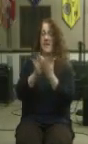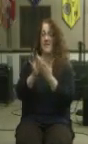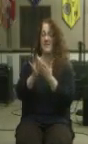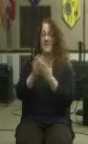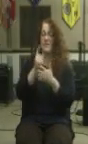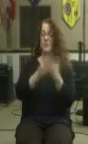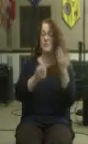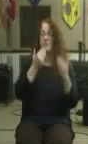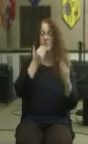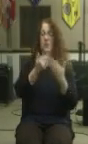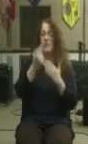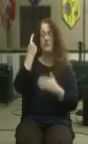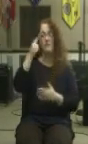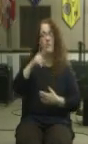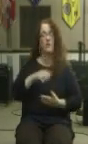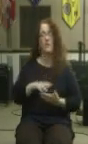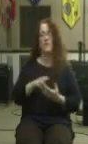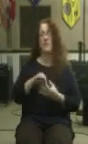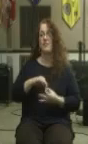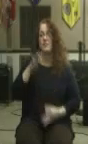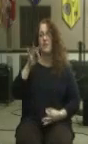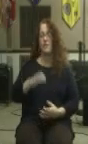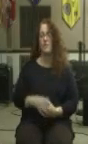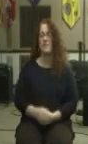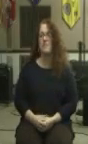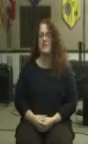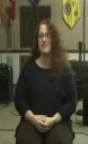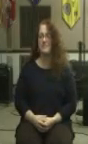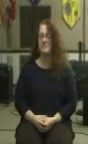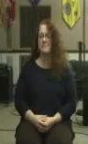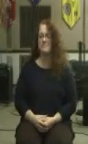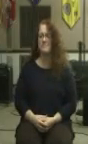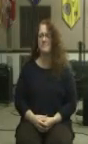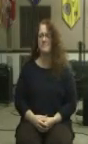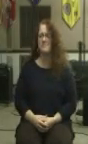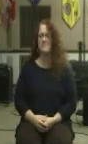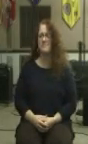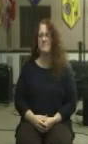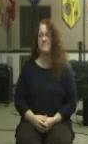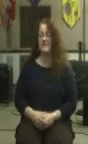What counts, it's what's good for the soul.